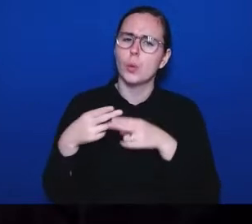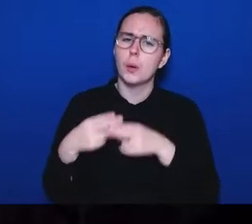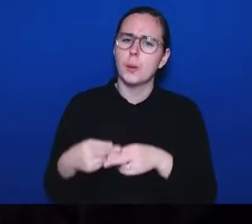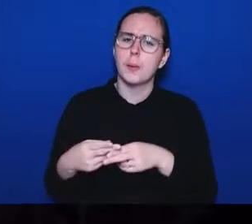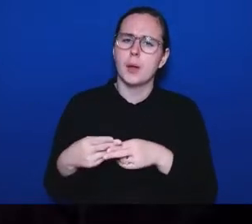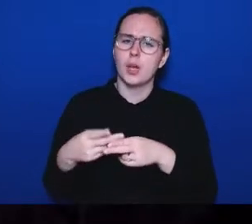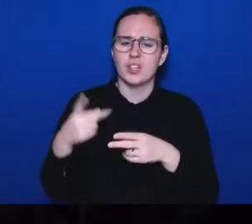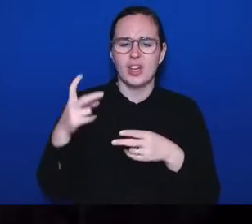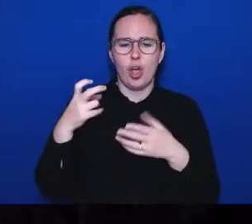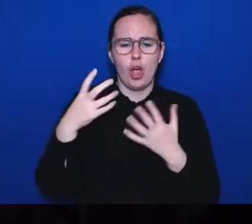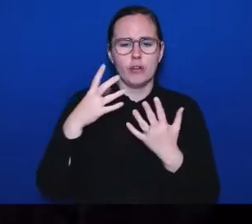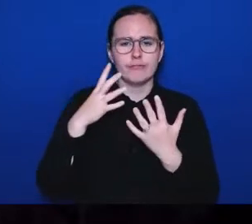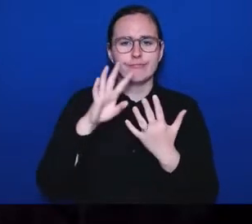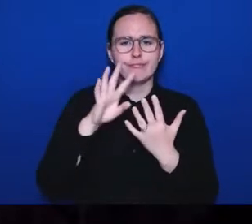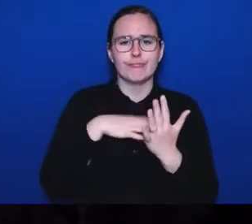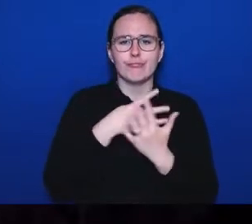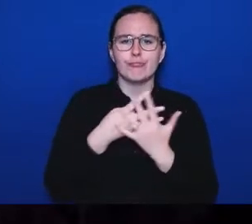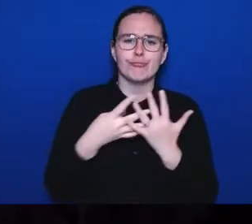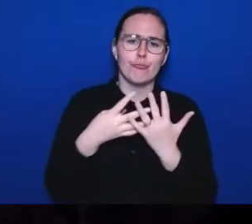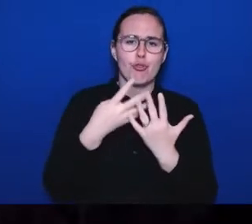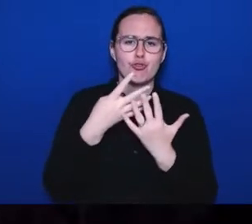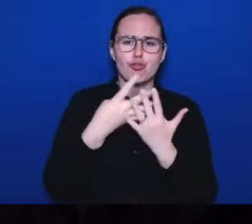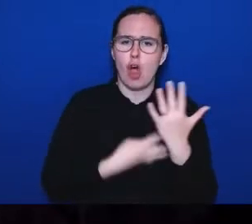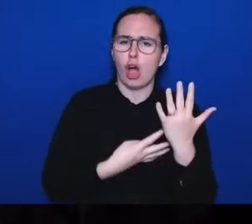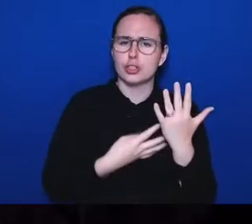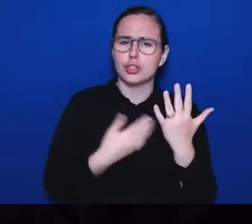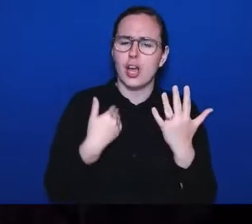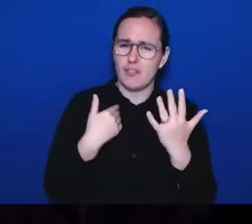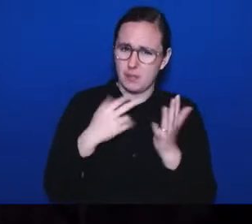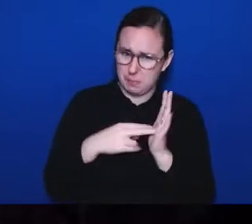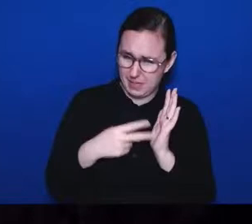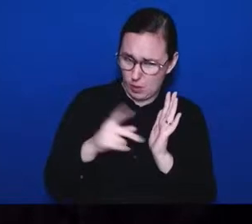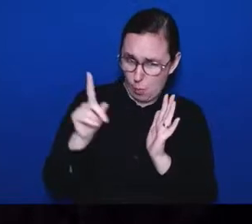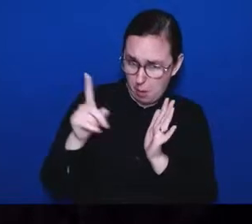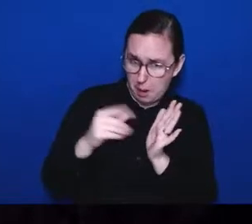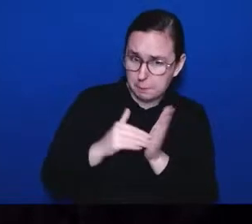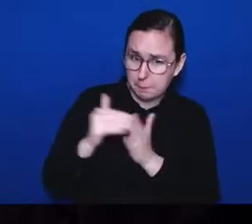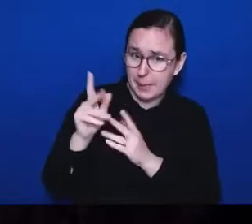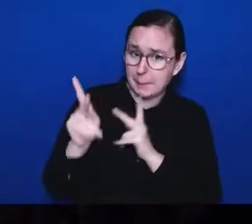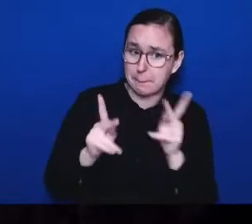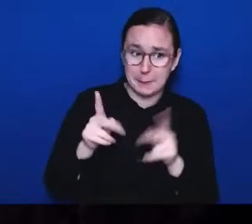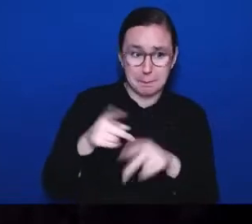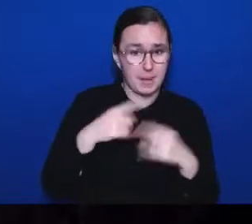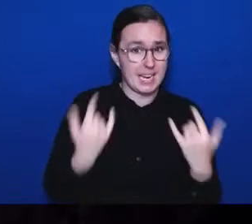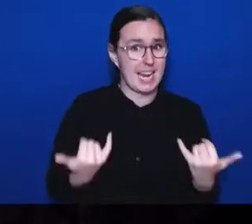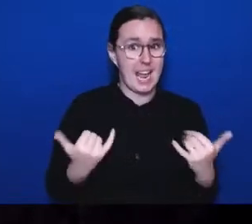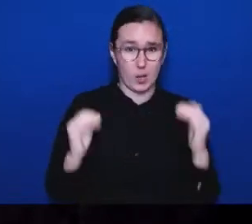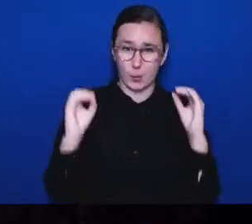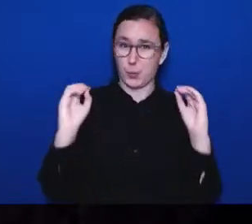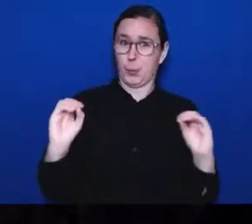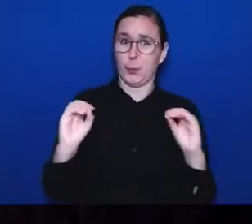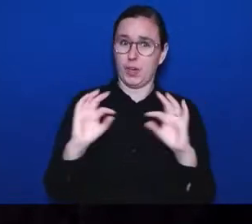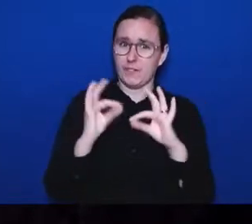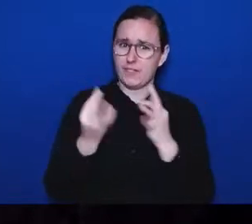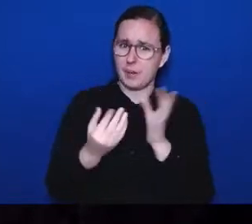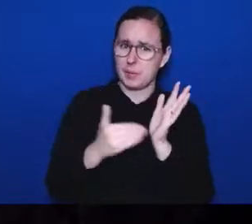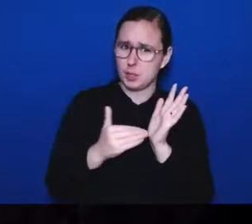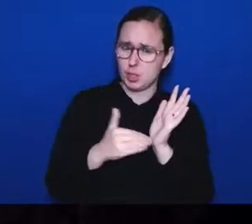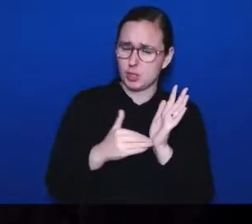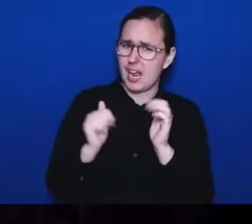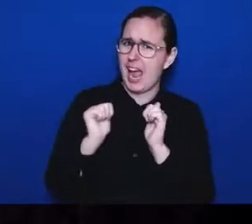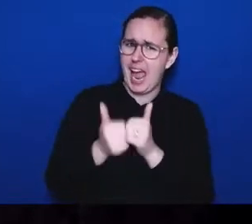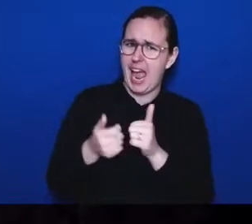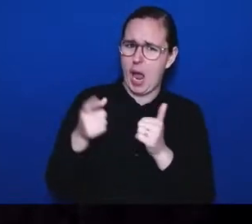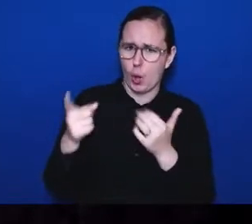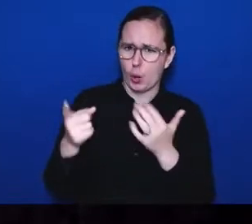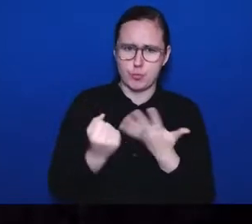estimated to not have a family doctor, how will people be given priority in terms of getting access into a family